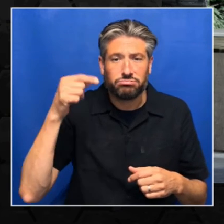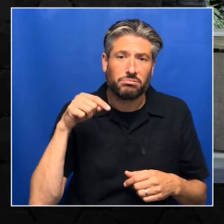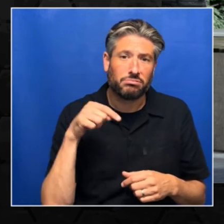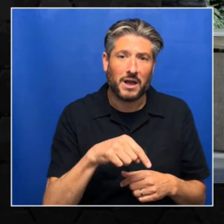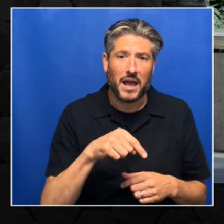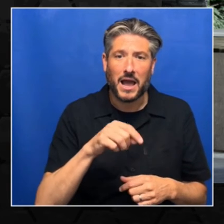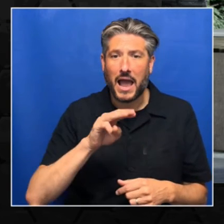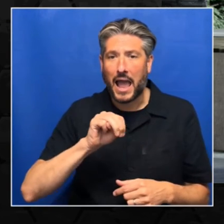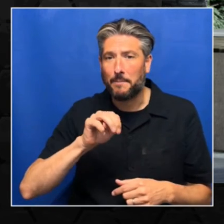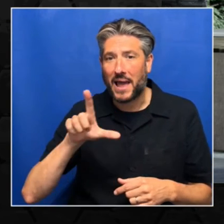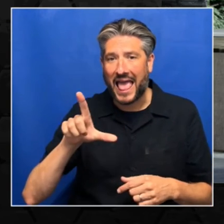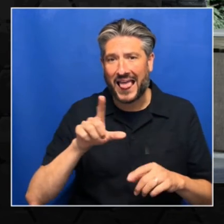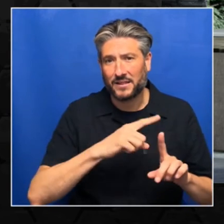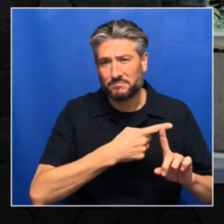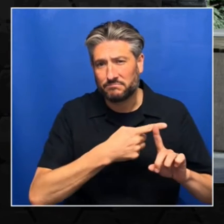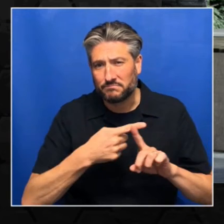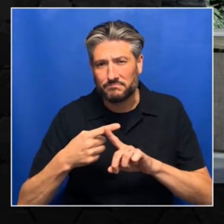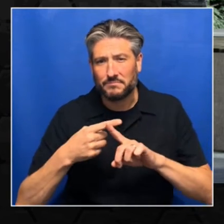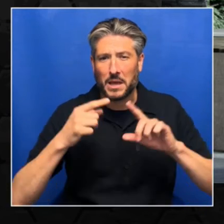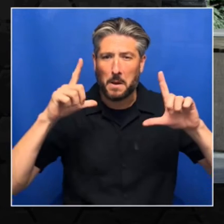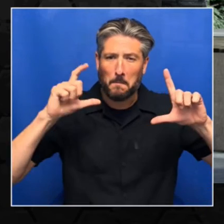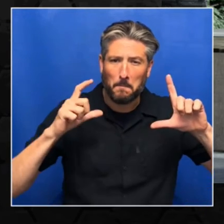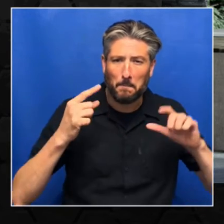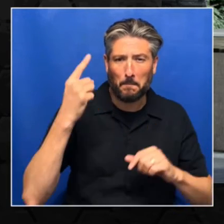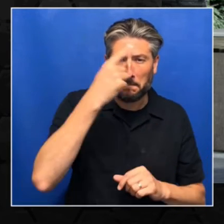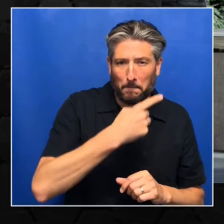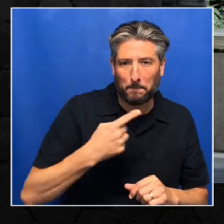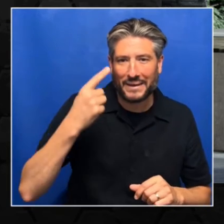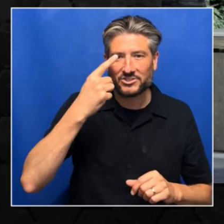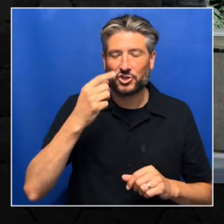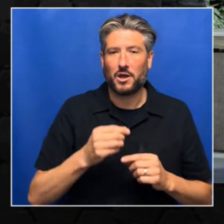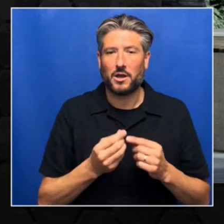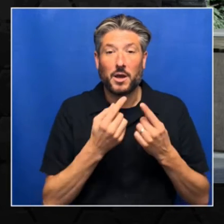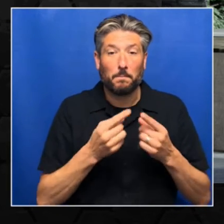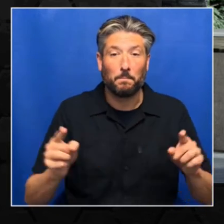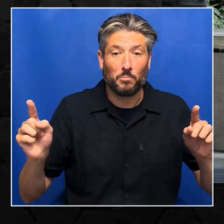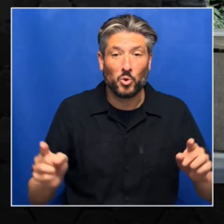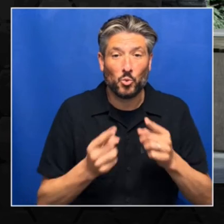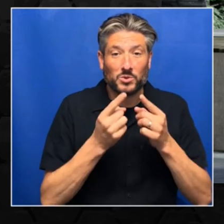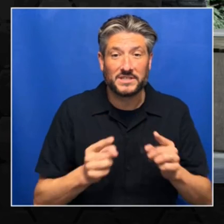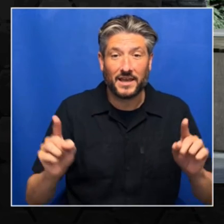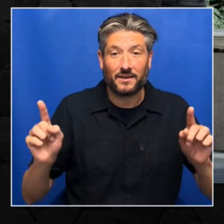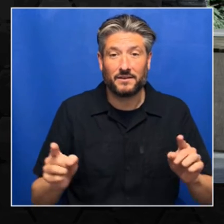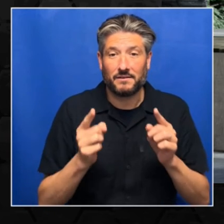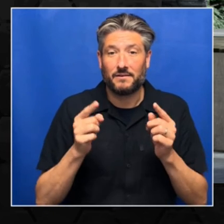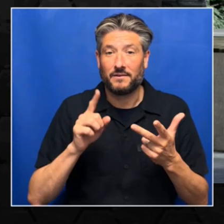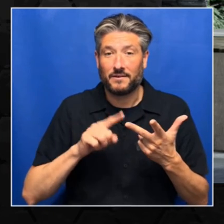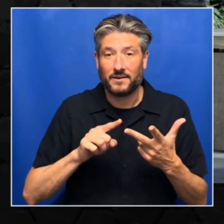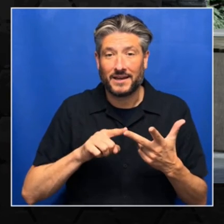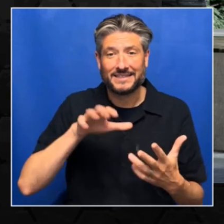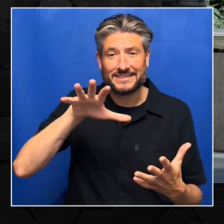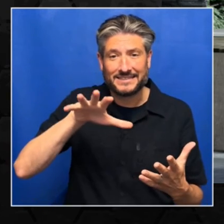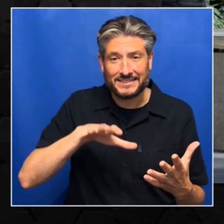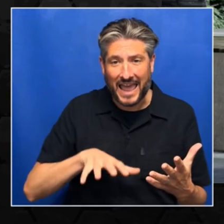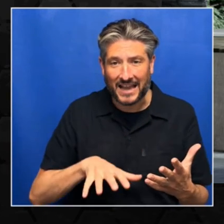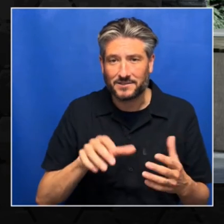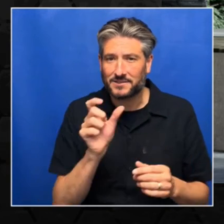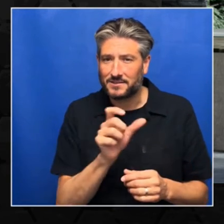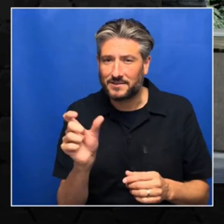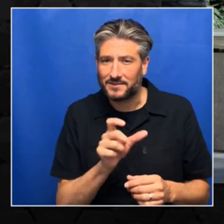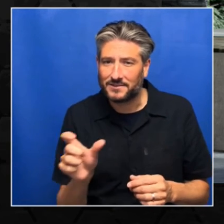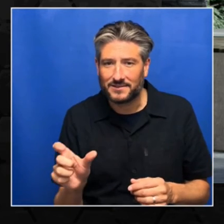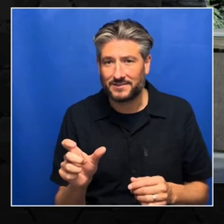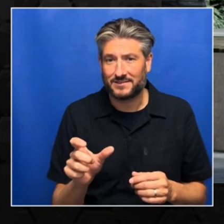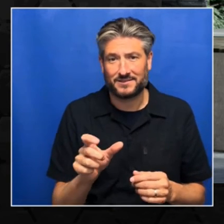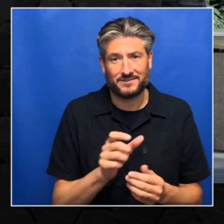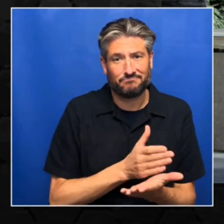texts. And that is really amazing. So it's like the barriers, there is no limit to